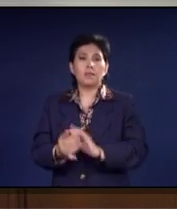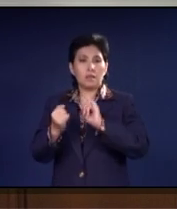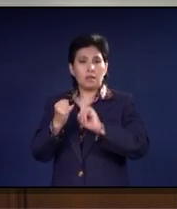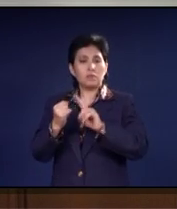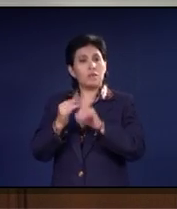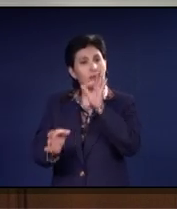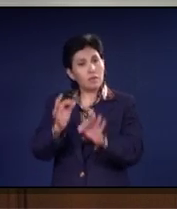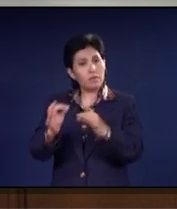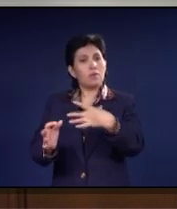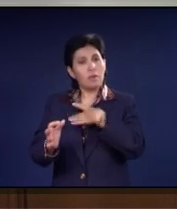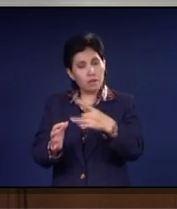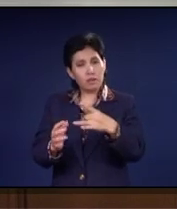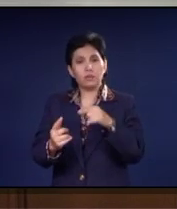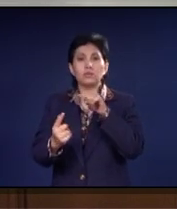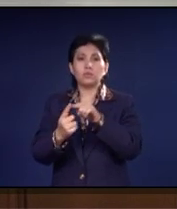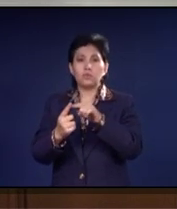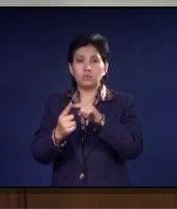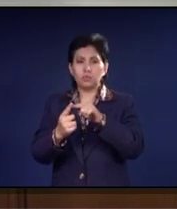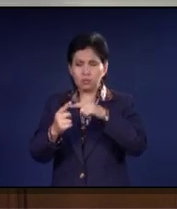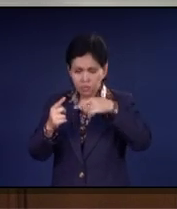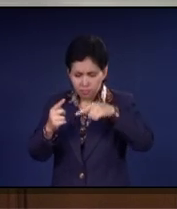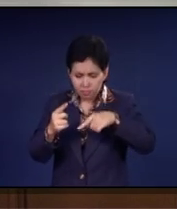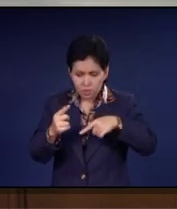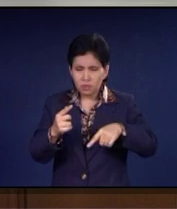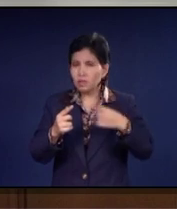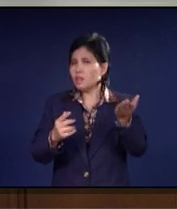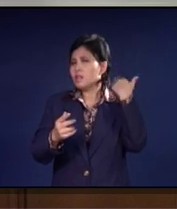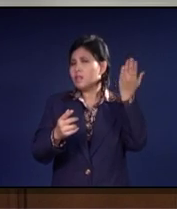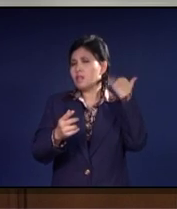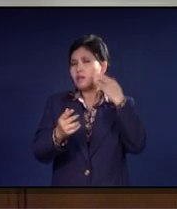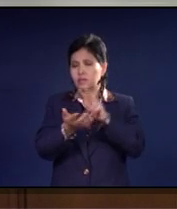Last one, if you would like to refer back to the past